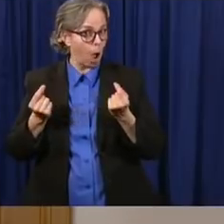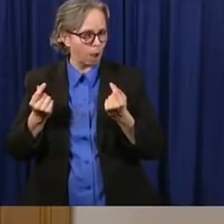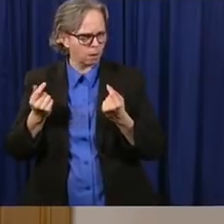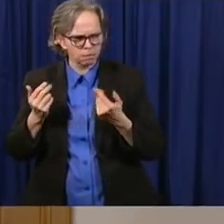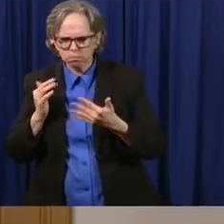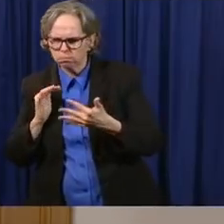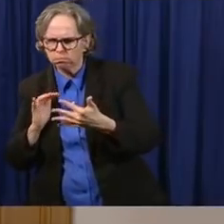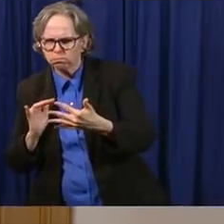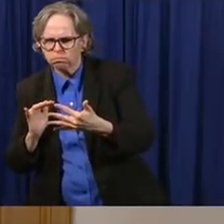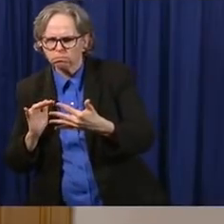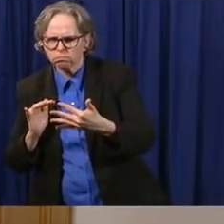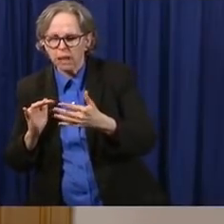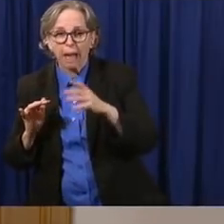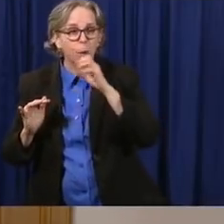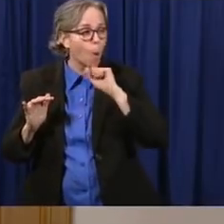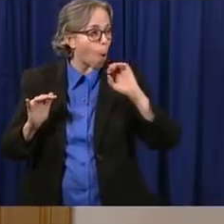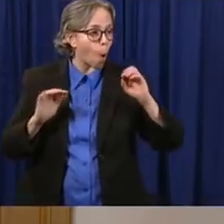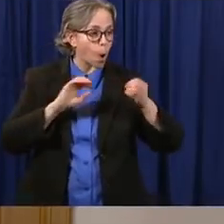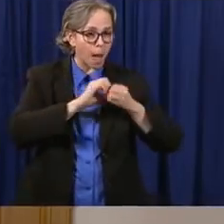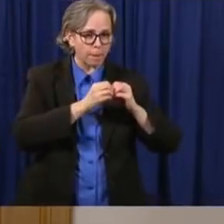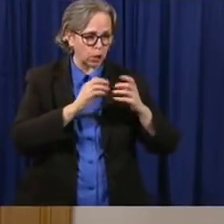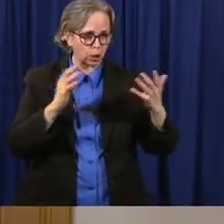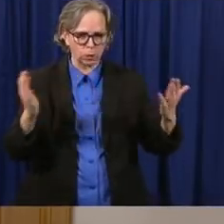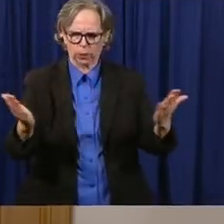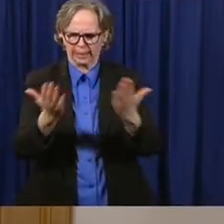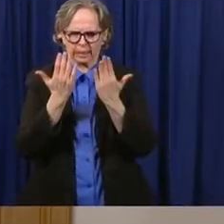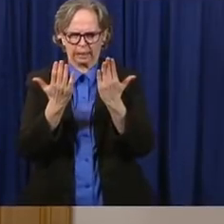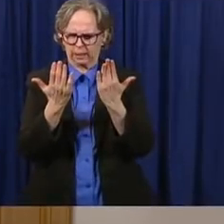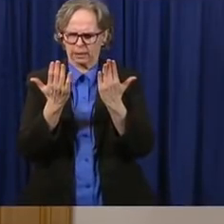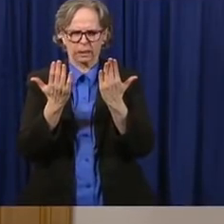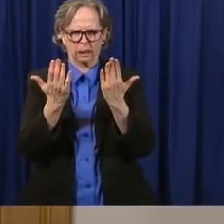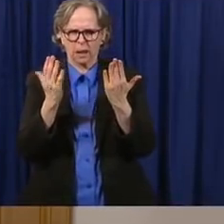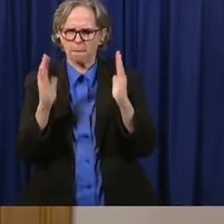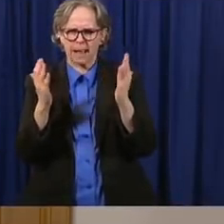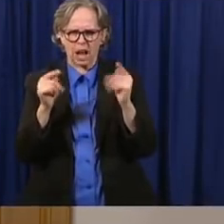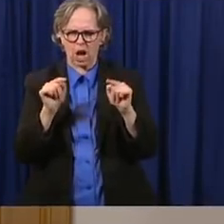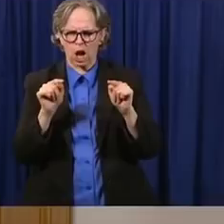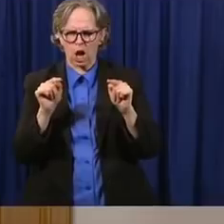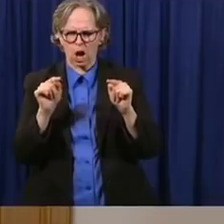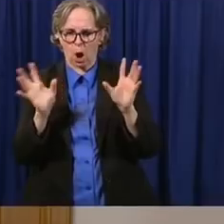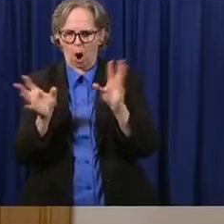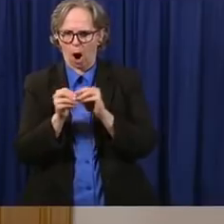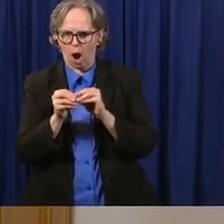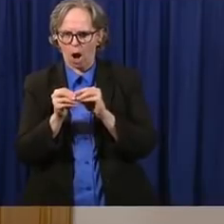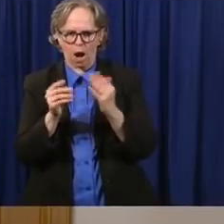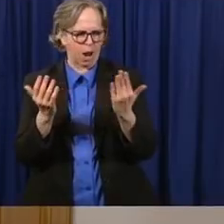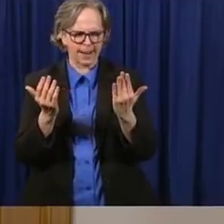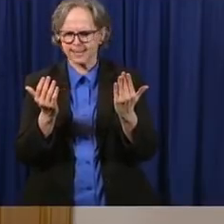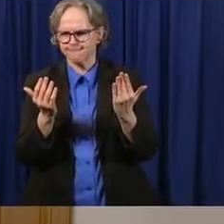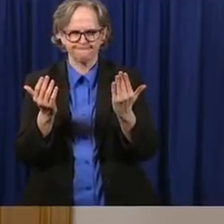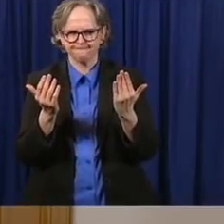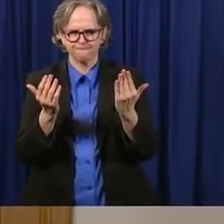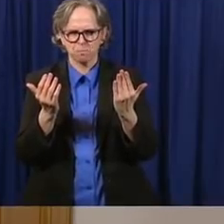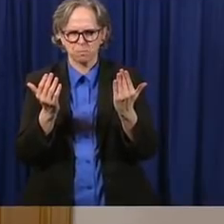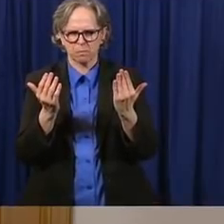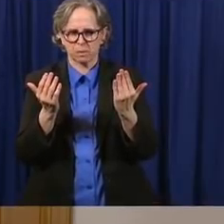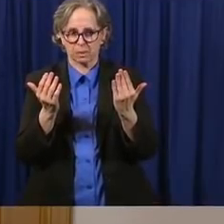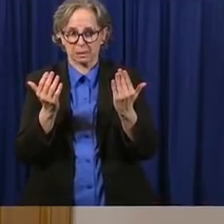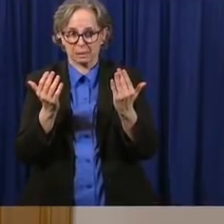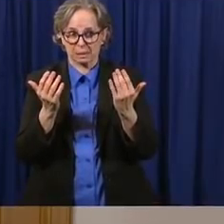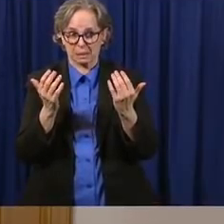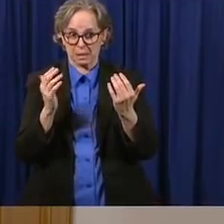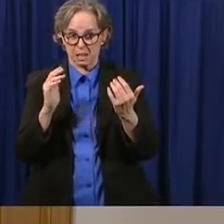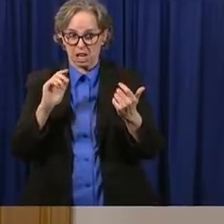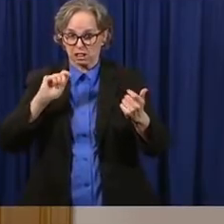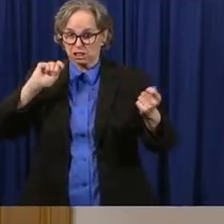old numbers and look at both of them at the same time, I would be surprised if they, tell us something